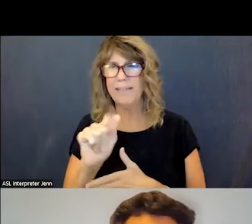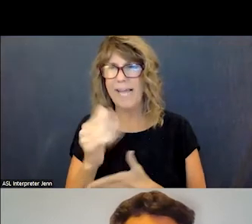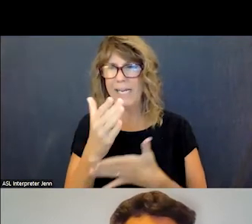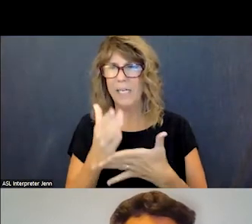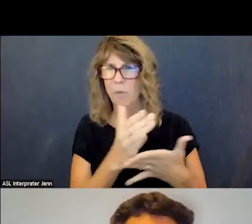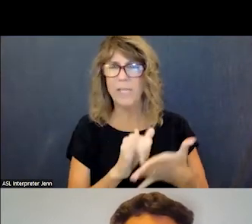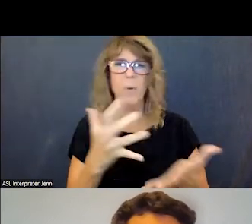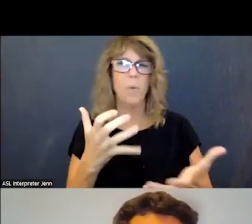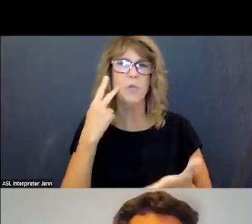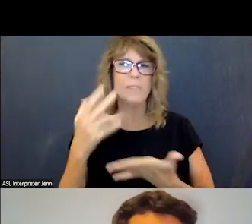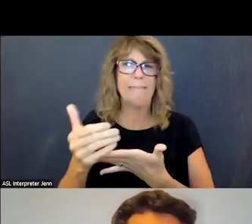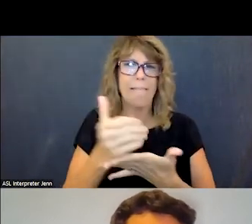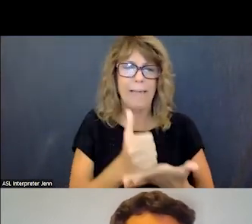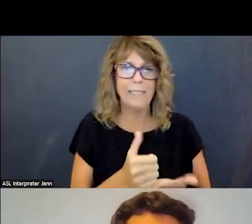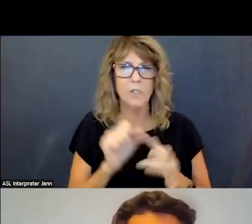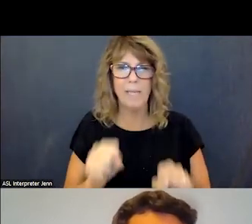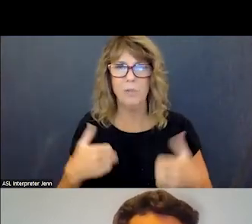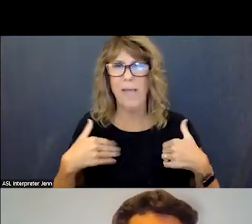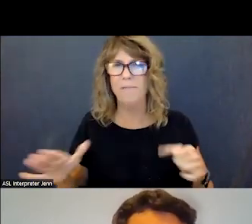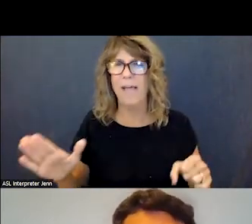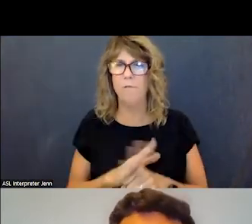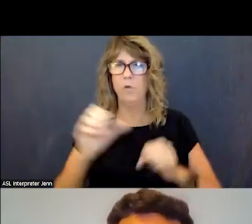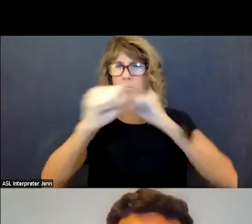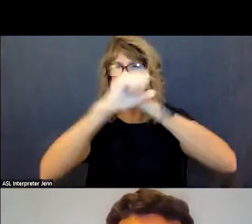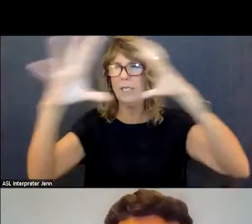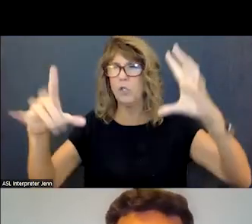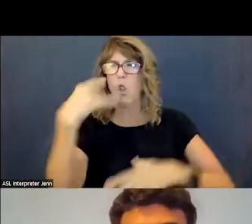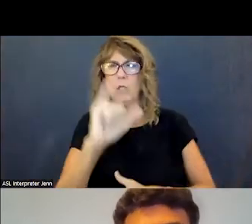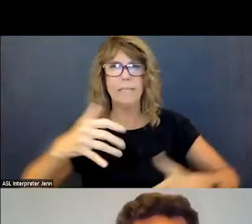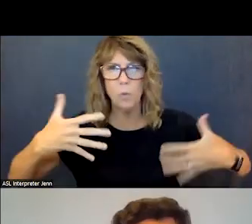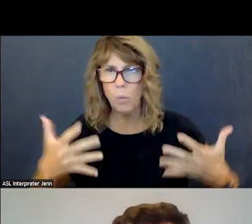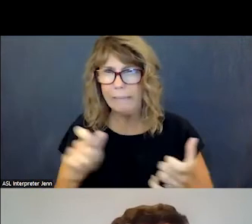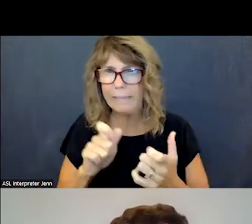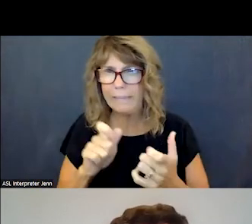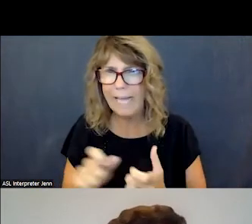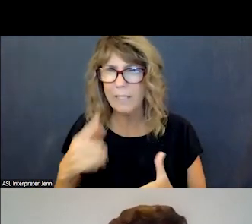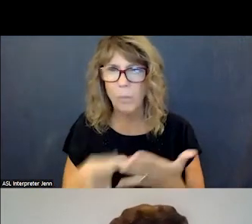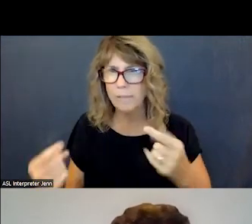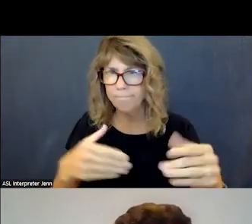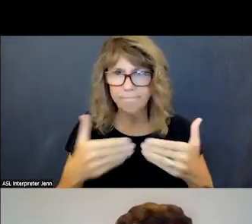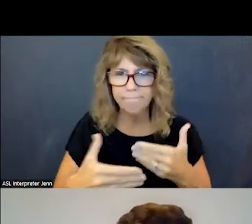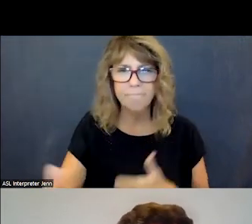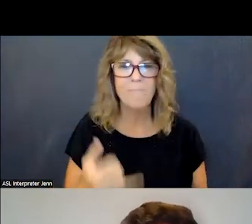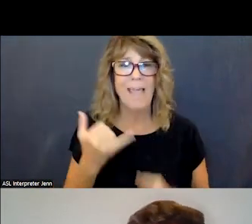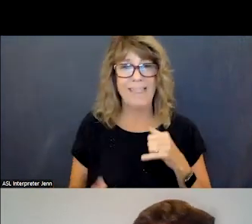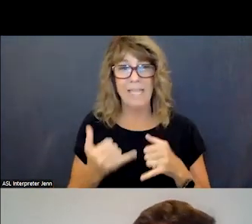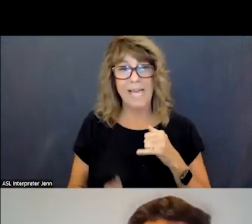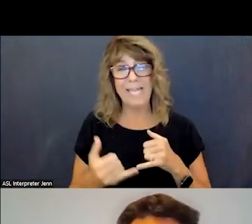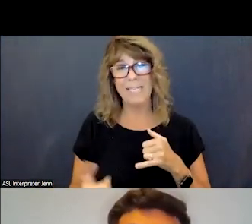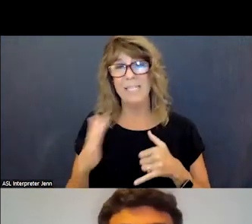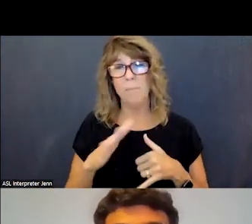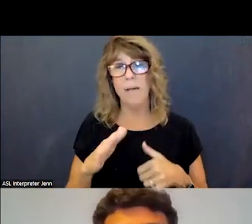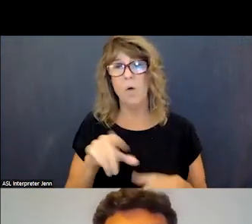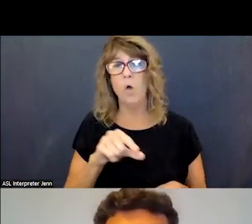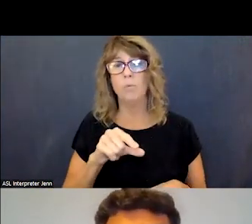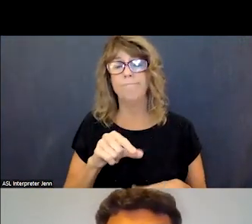see collected in order to actually get a full picture of how things are going. And then the last bullet is for about our